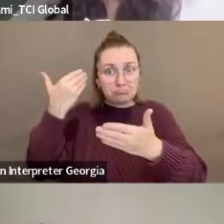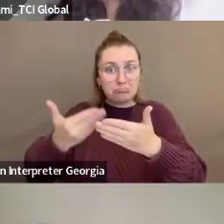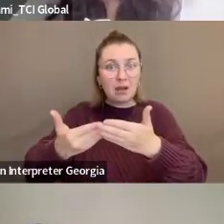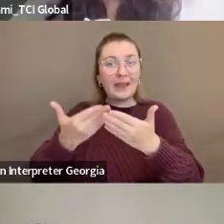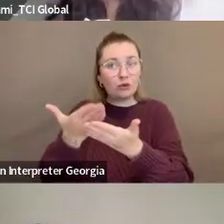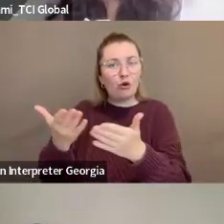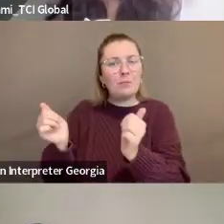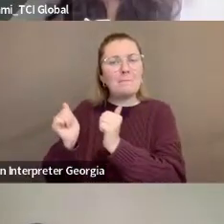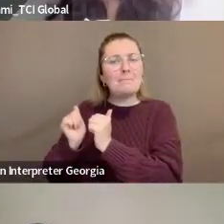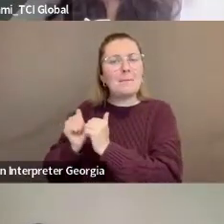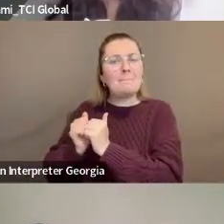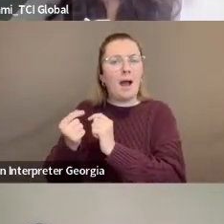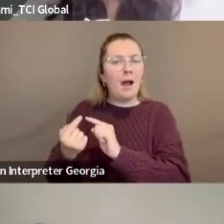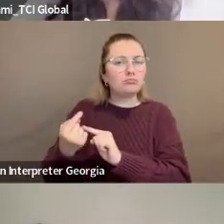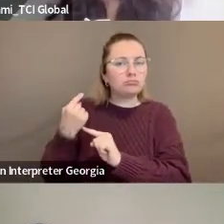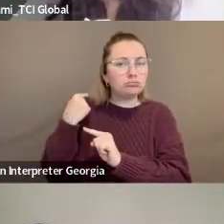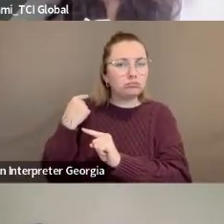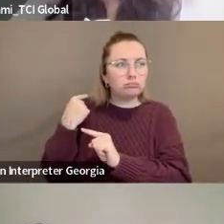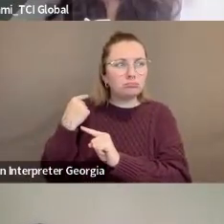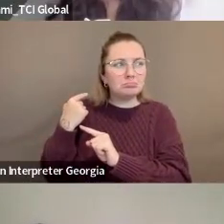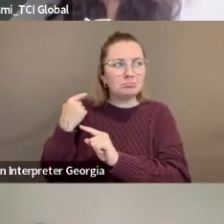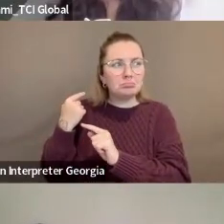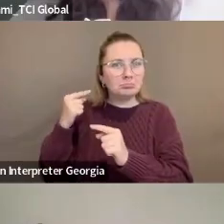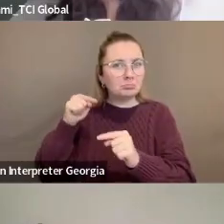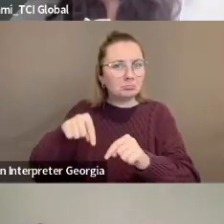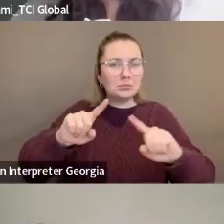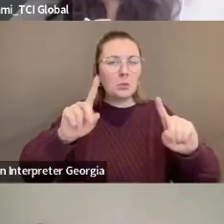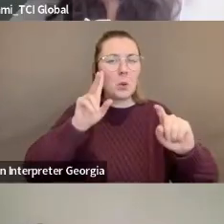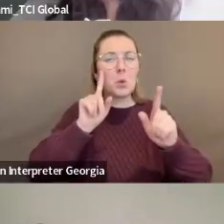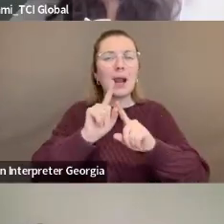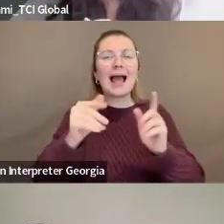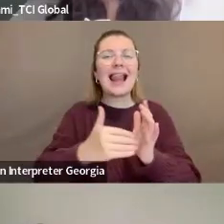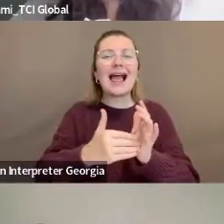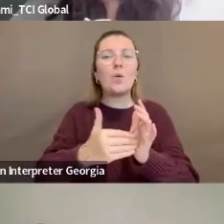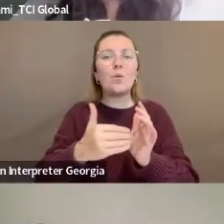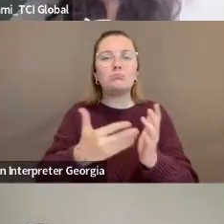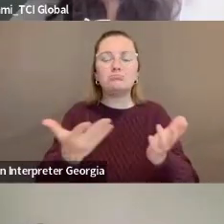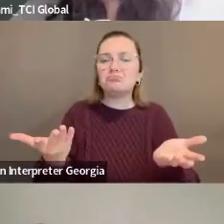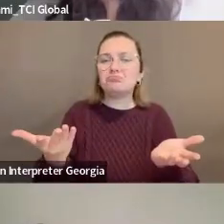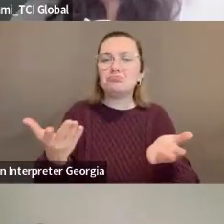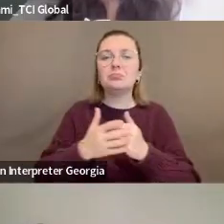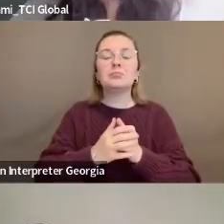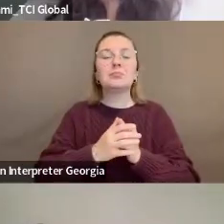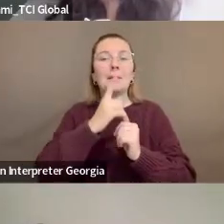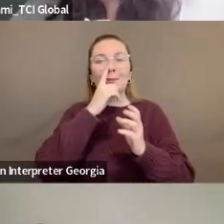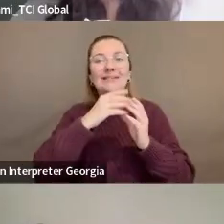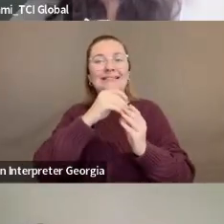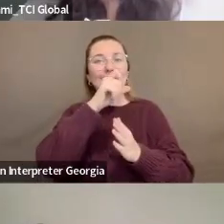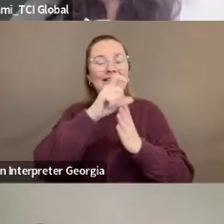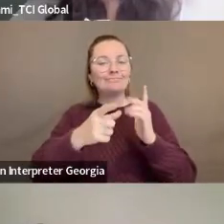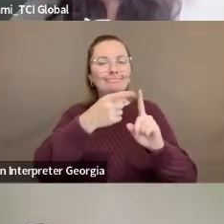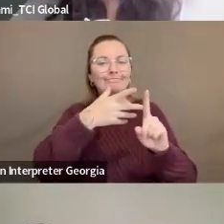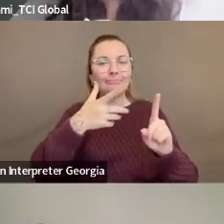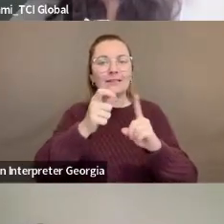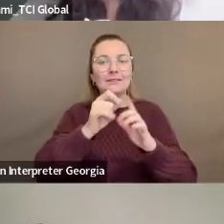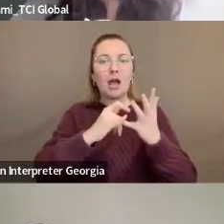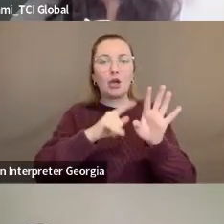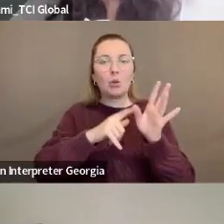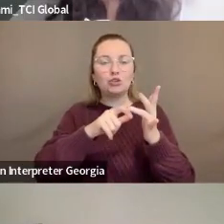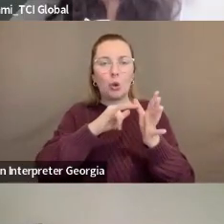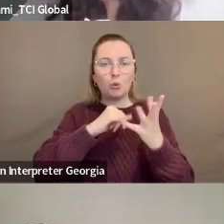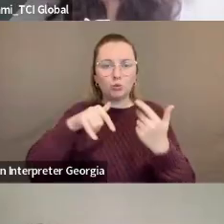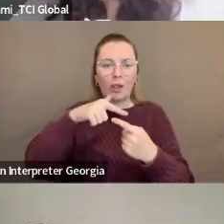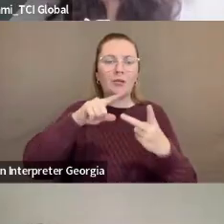practice? For many people with disabilities, particularly people with psychosocial, intellectual, and